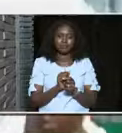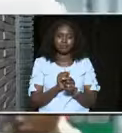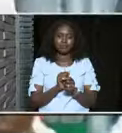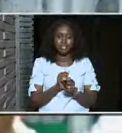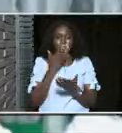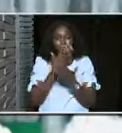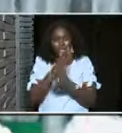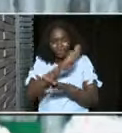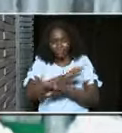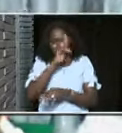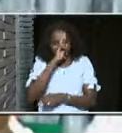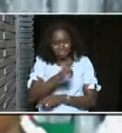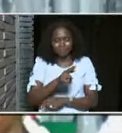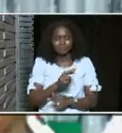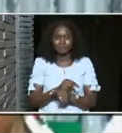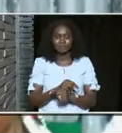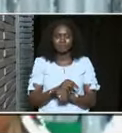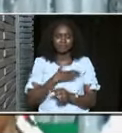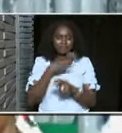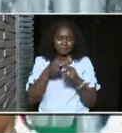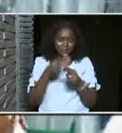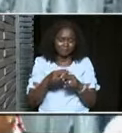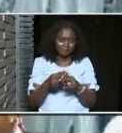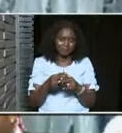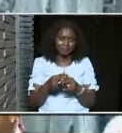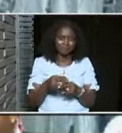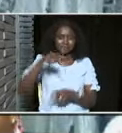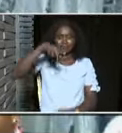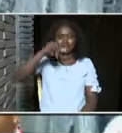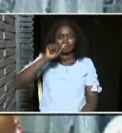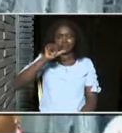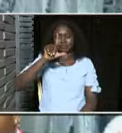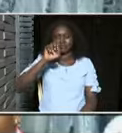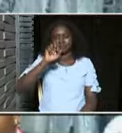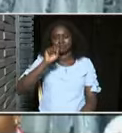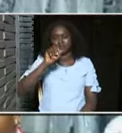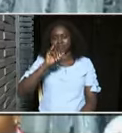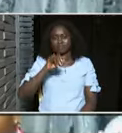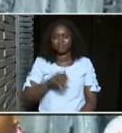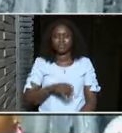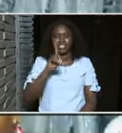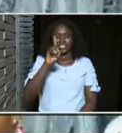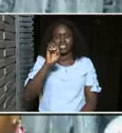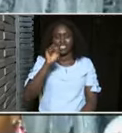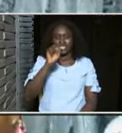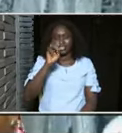Yeah, good evening, sir. My name is Belesai Desmond.